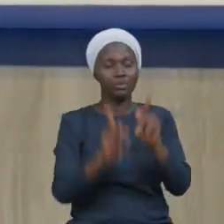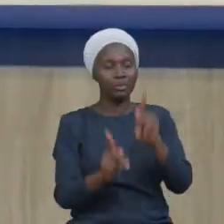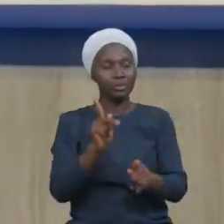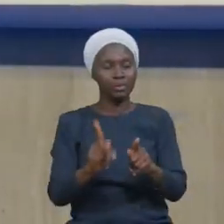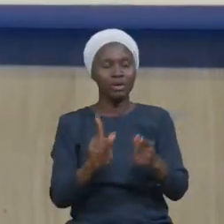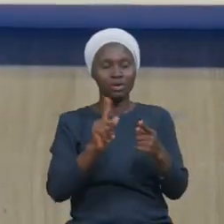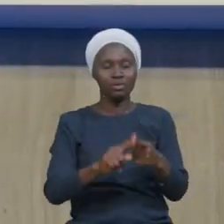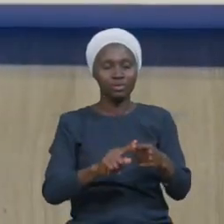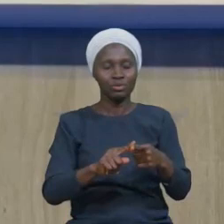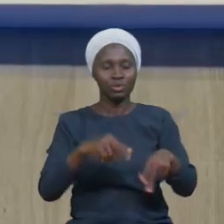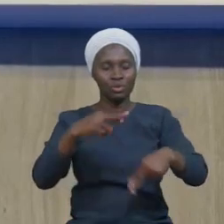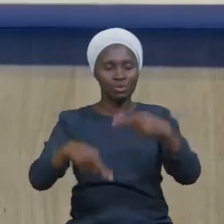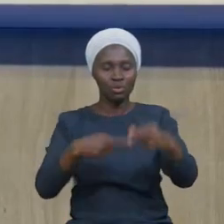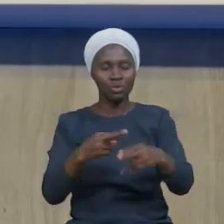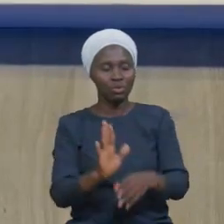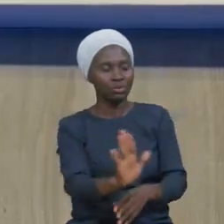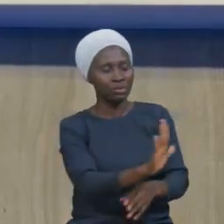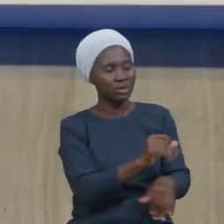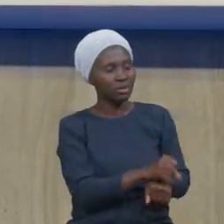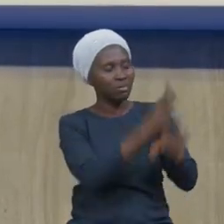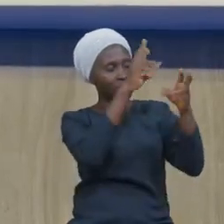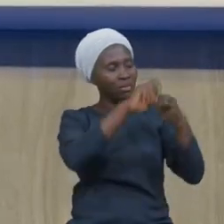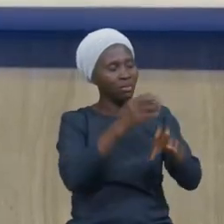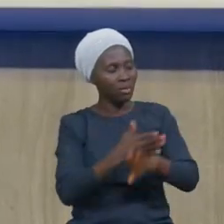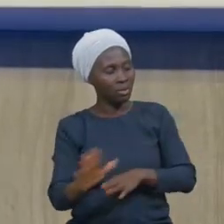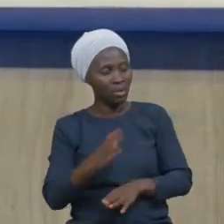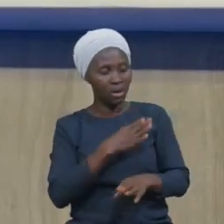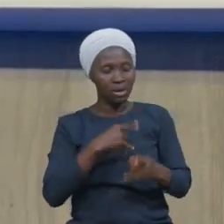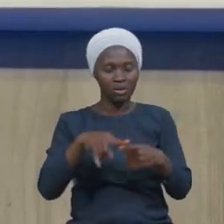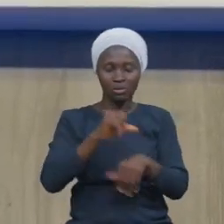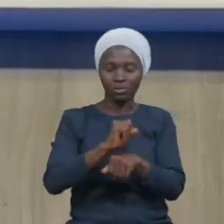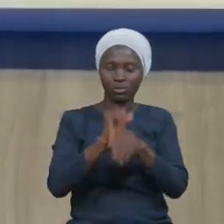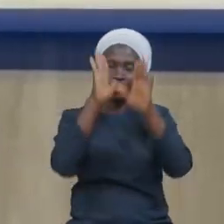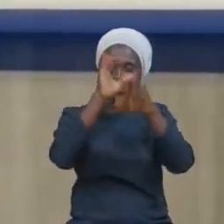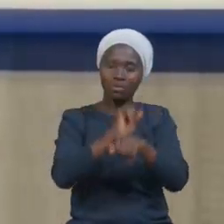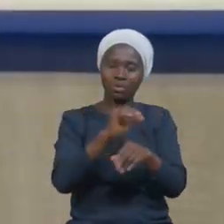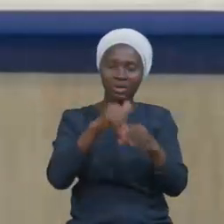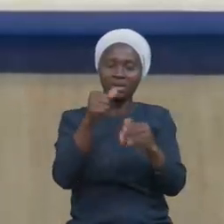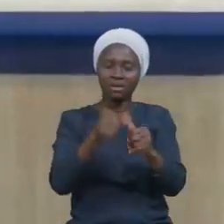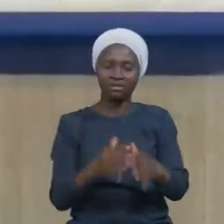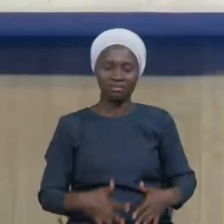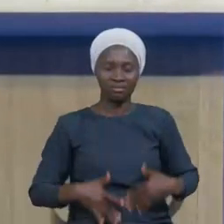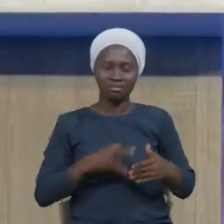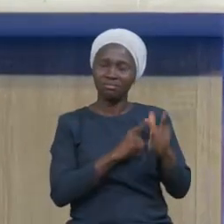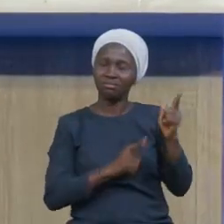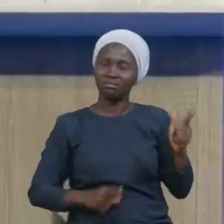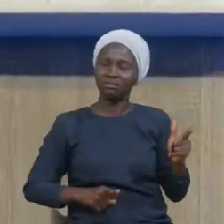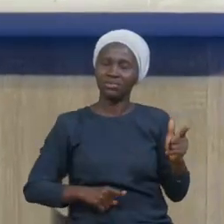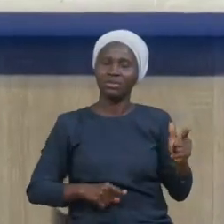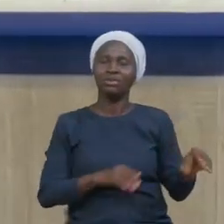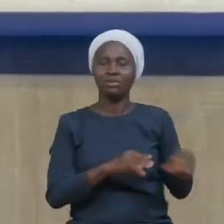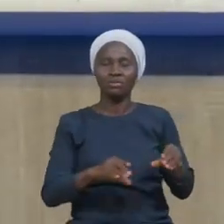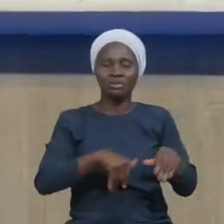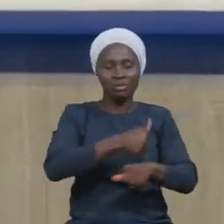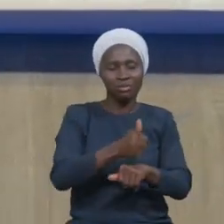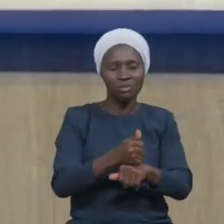to roll their mountains away, and to work miracle in every life. Lord, confirm the word